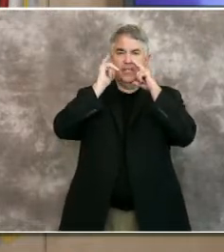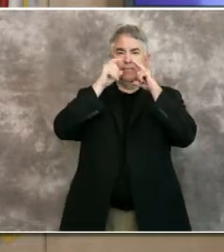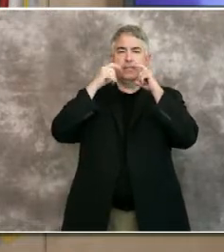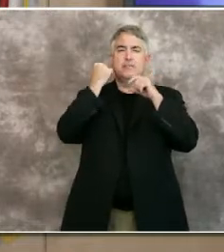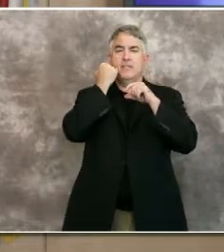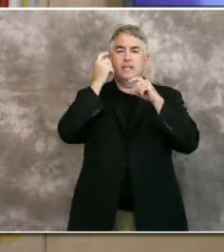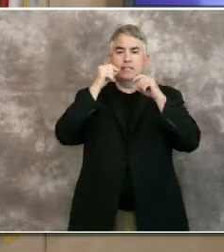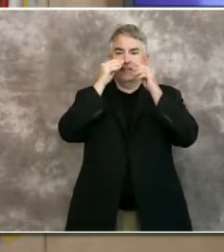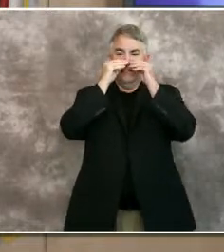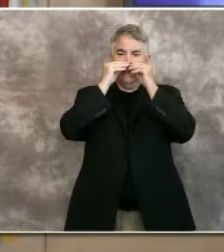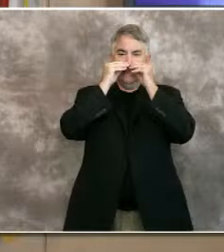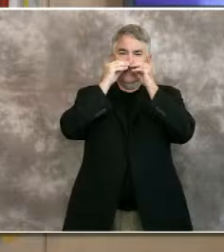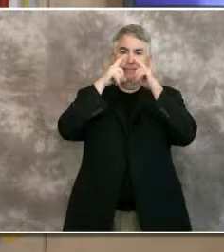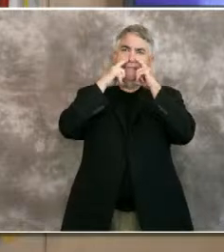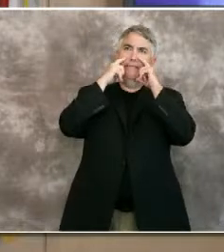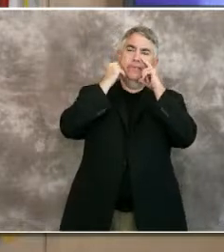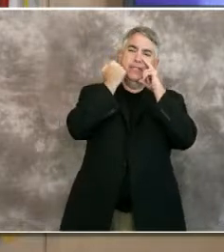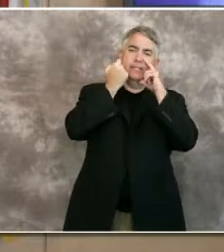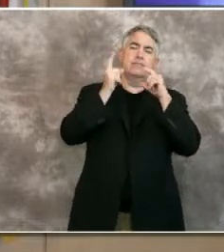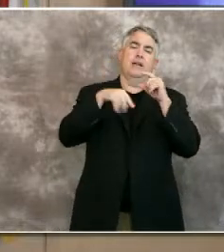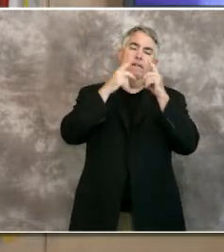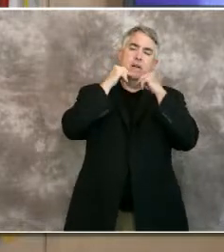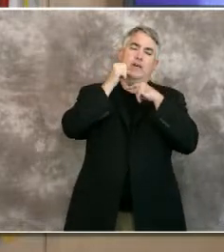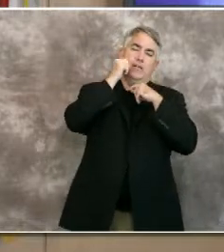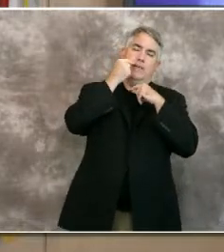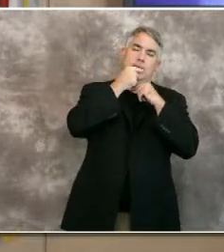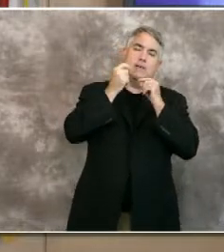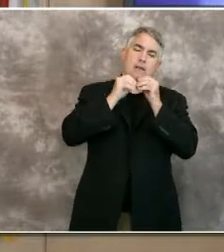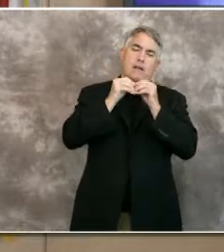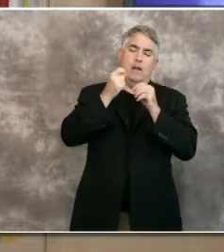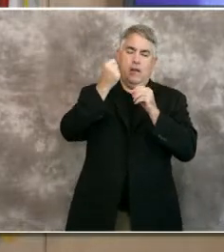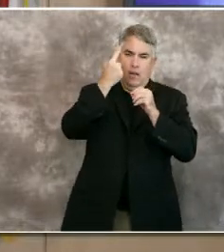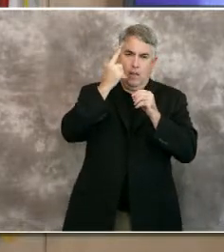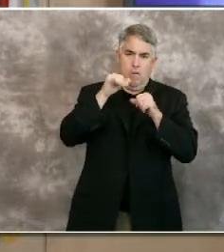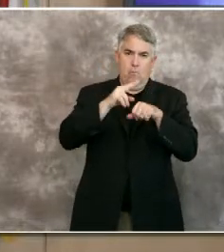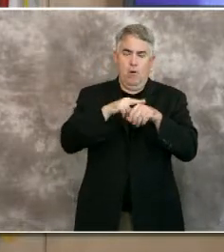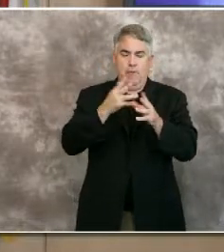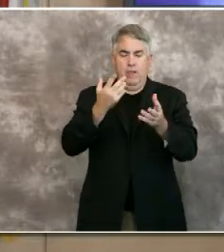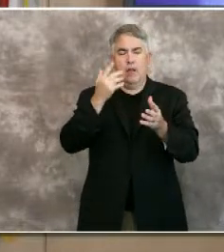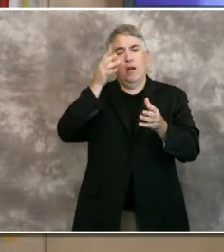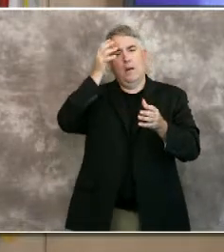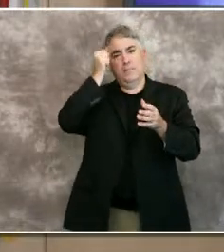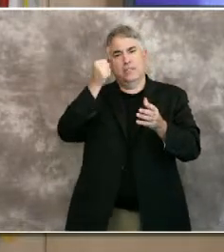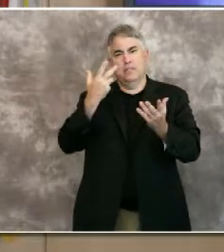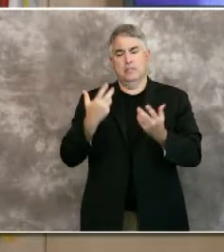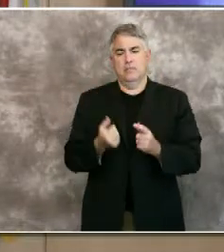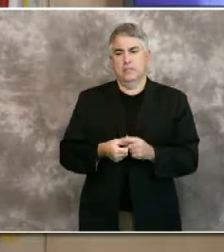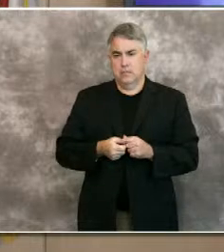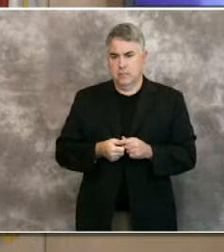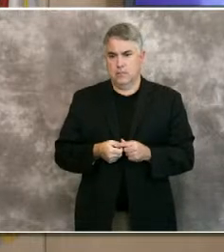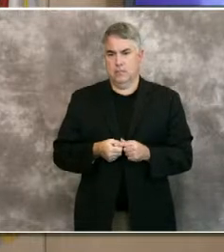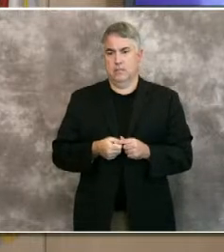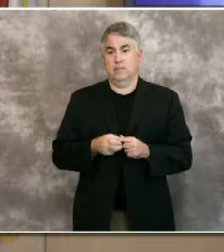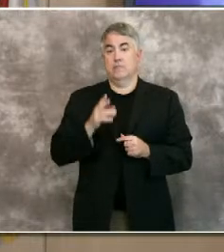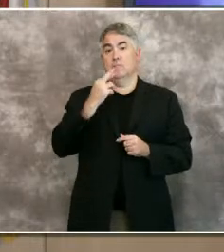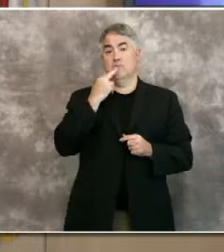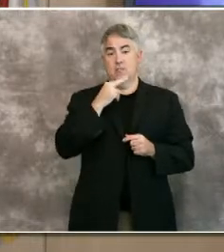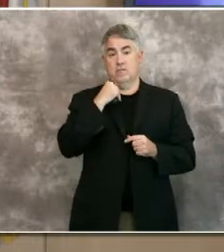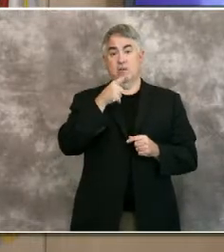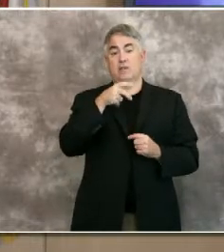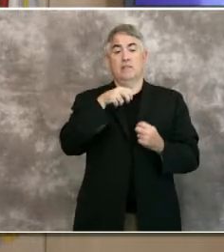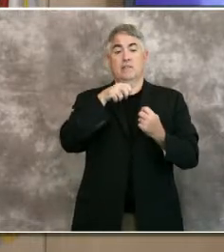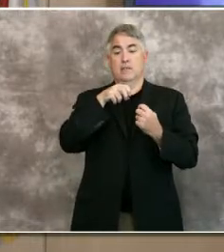your dental procedure if you had a face covering on. There's a guidance around restaurants. We're asking for a little bit of clarification on that, as it seems a